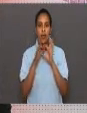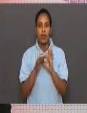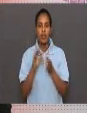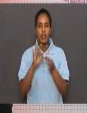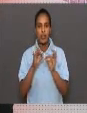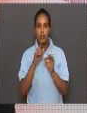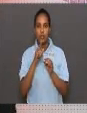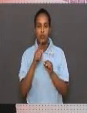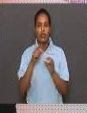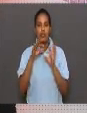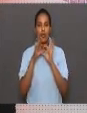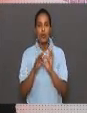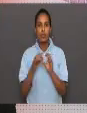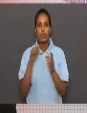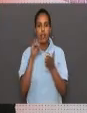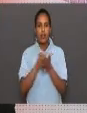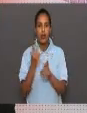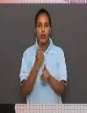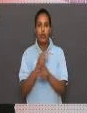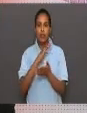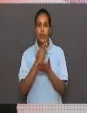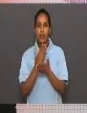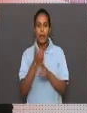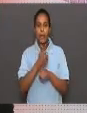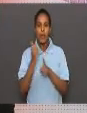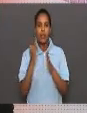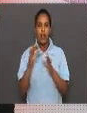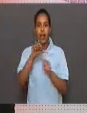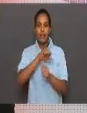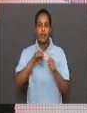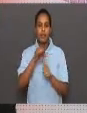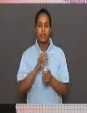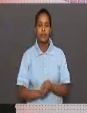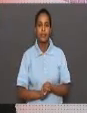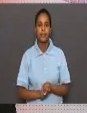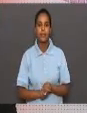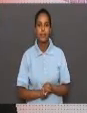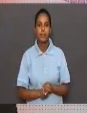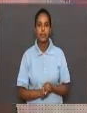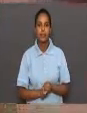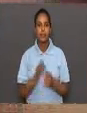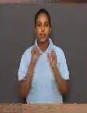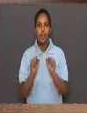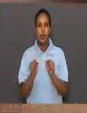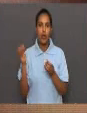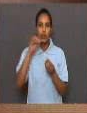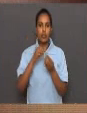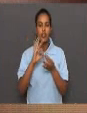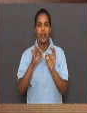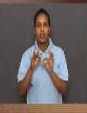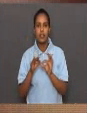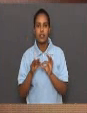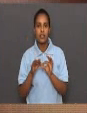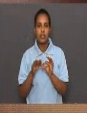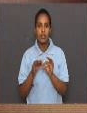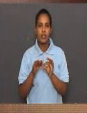Metallic bonding refers to the bonds that occur between metal atoms. It can also